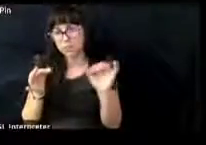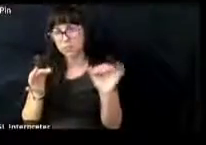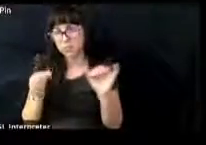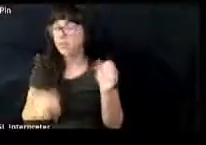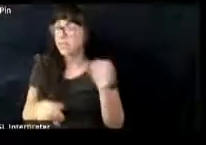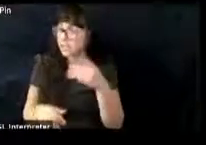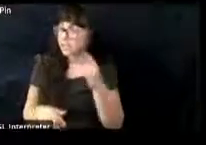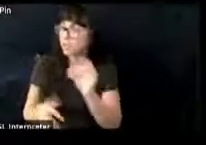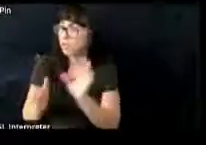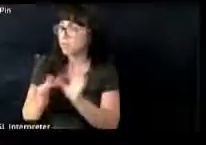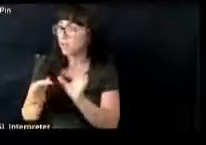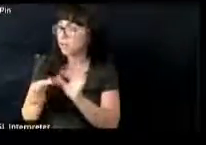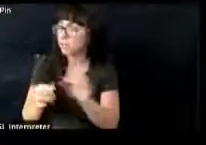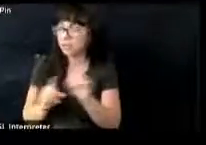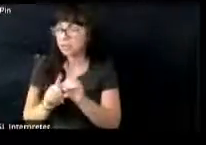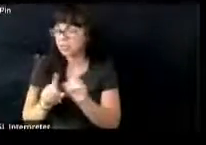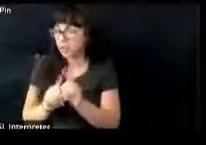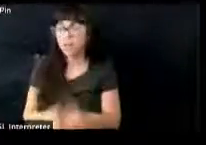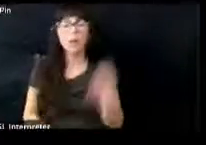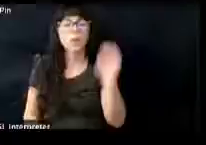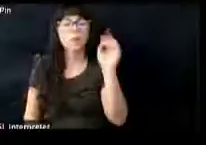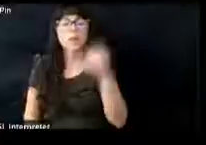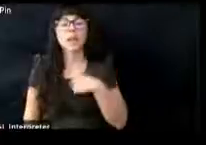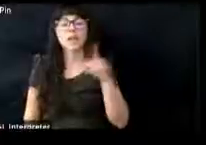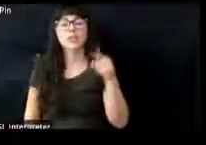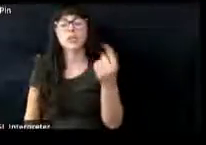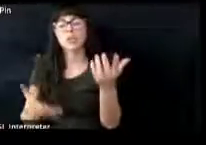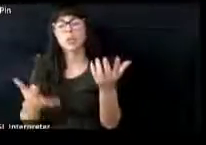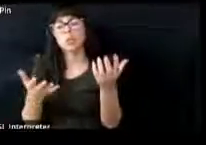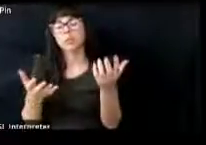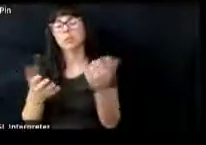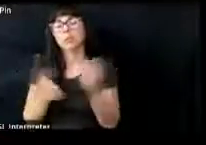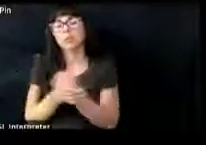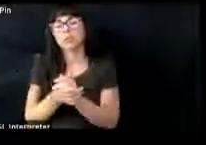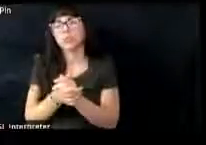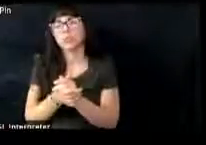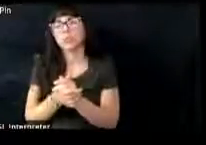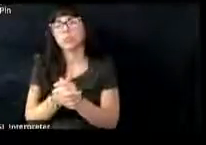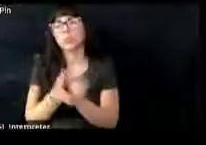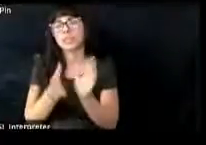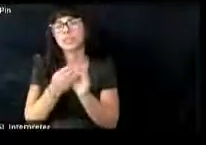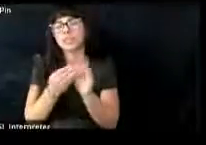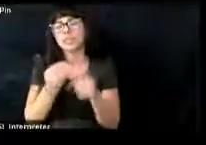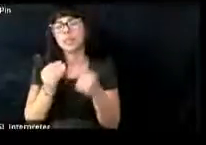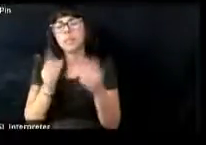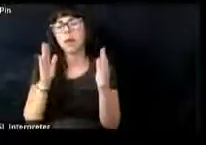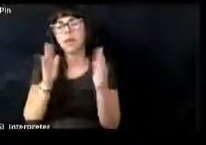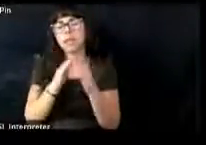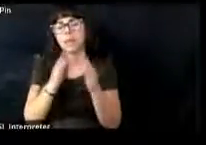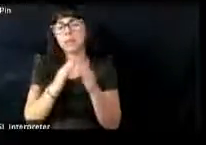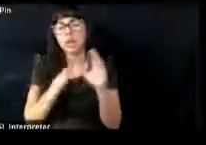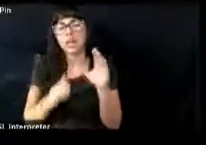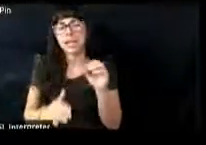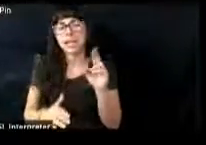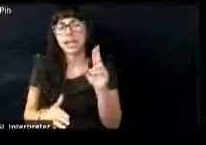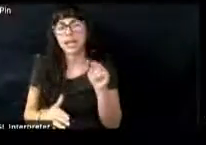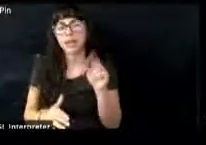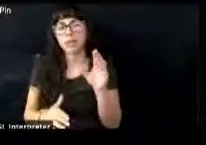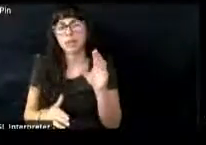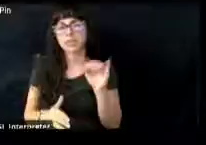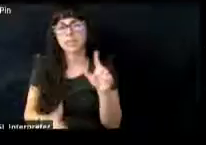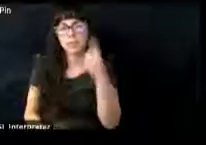well. Okay. So I just wanted to speak about neighborhood councils for the city of Los